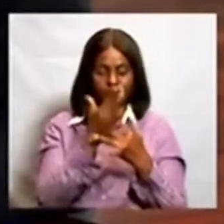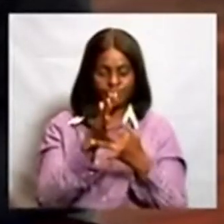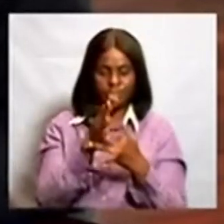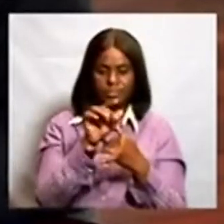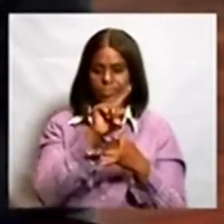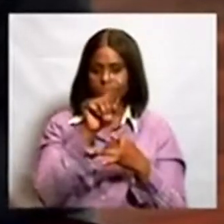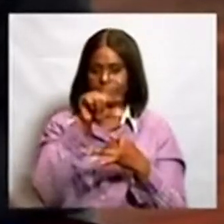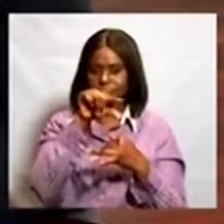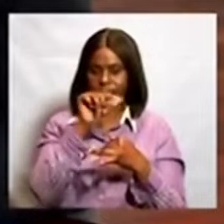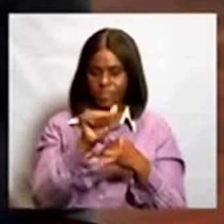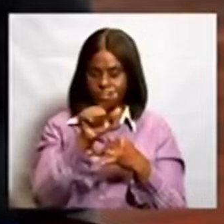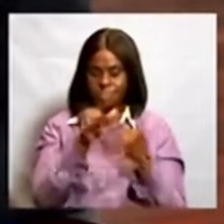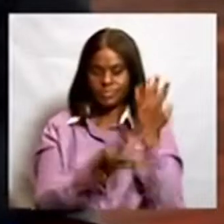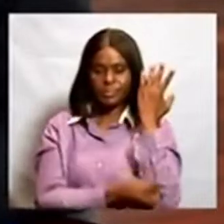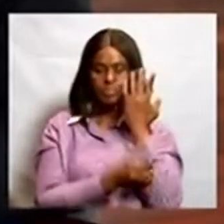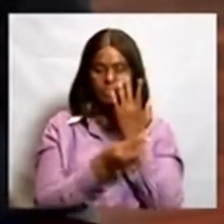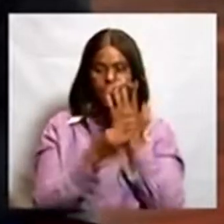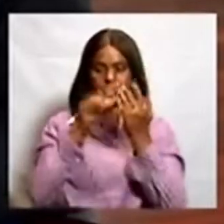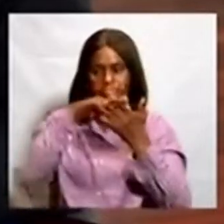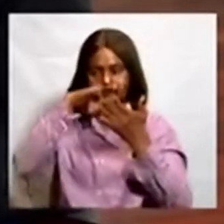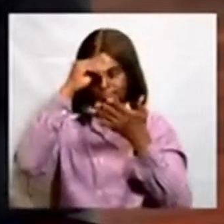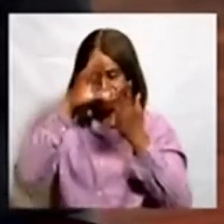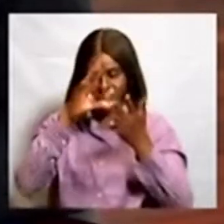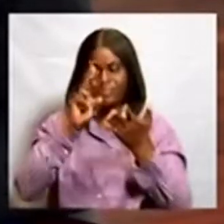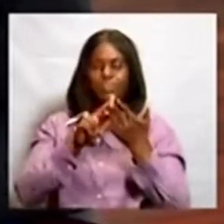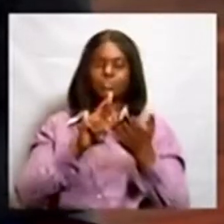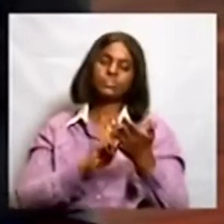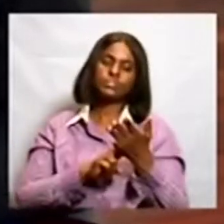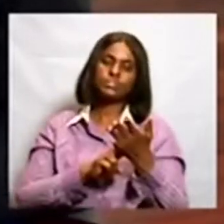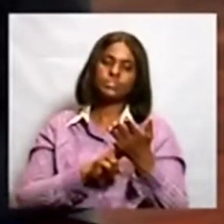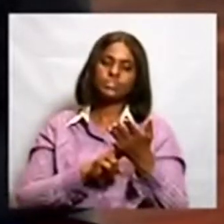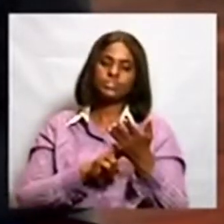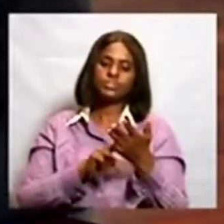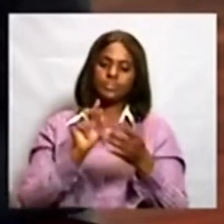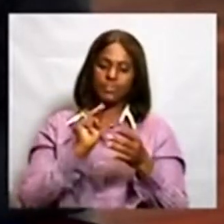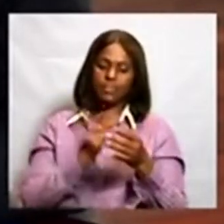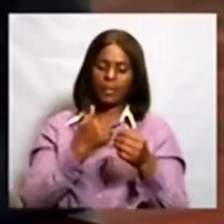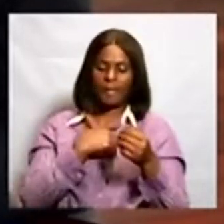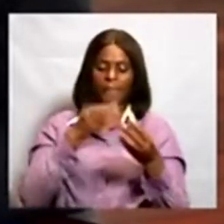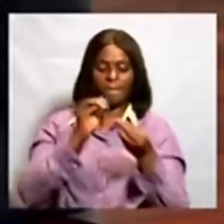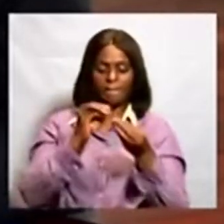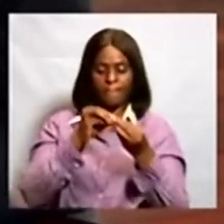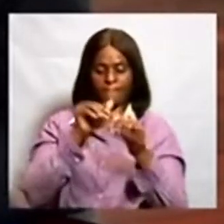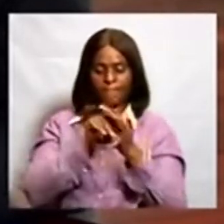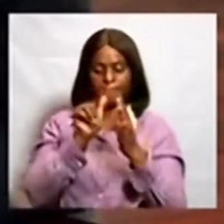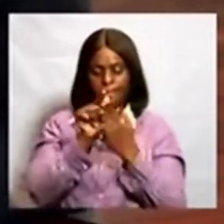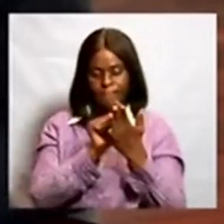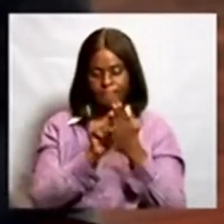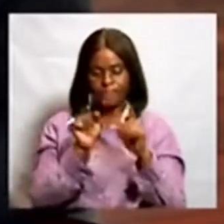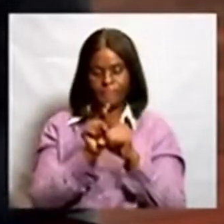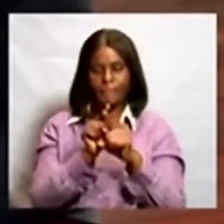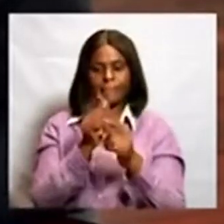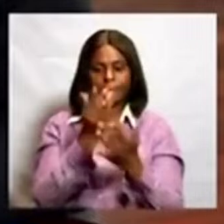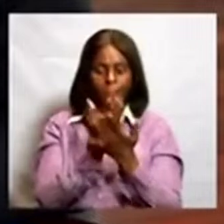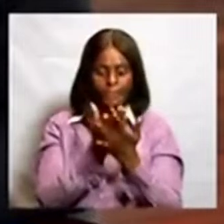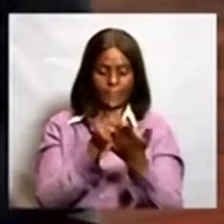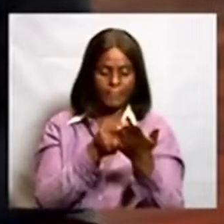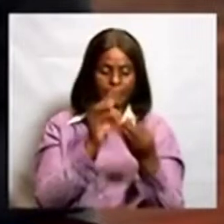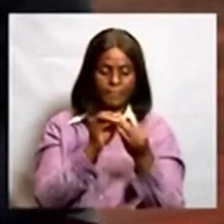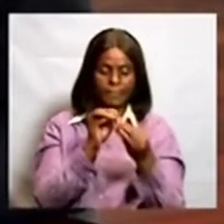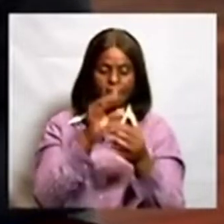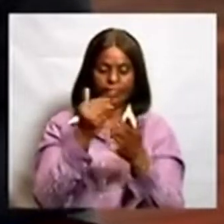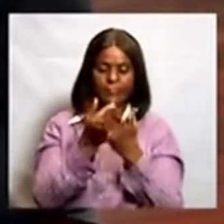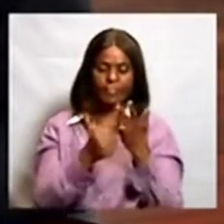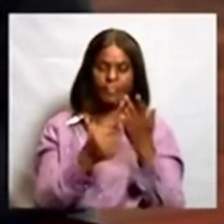supposed to develop a database of learner achievement records. But we've gone further in the bill, and we are proposing that there should be a